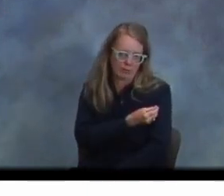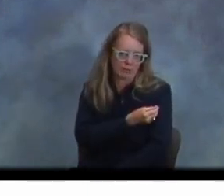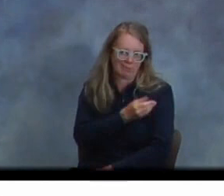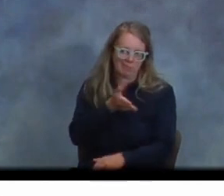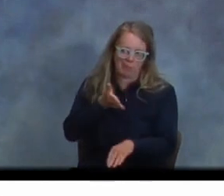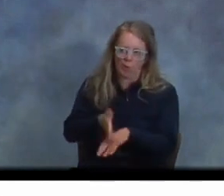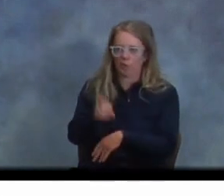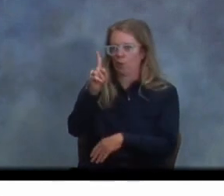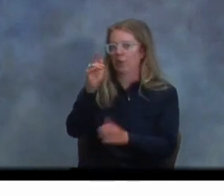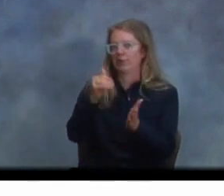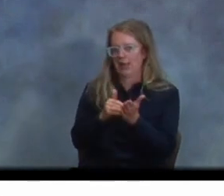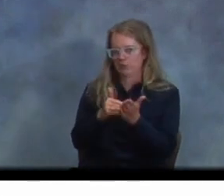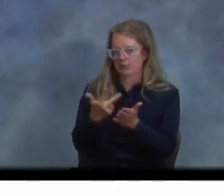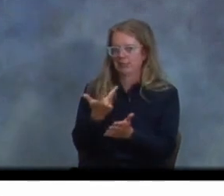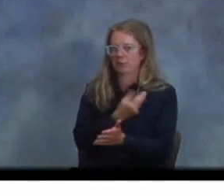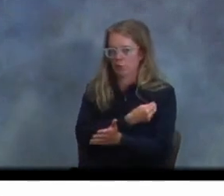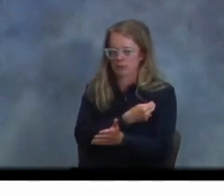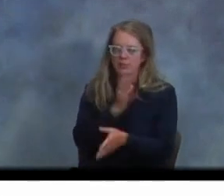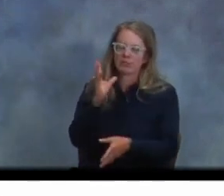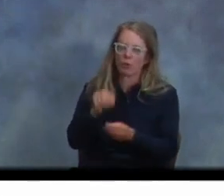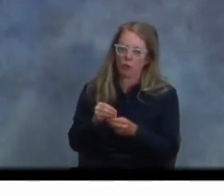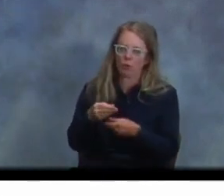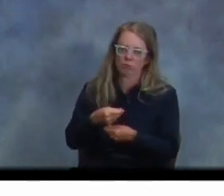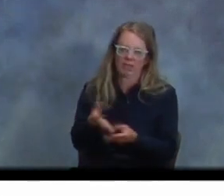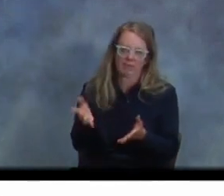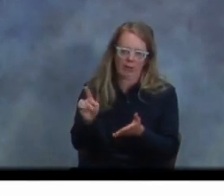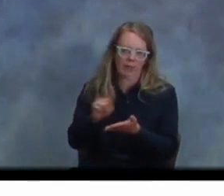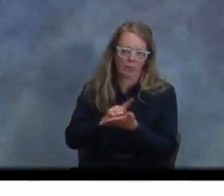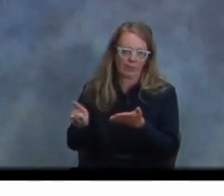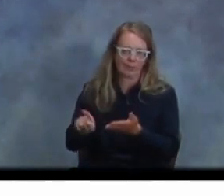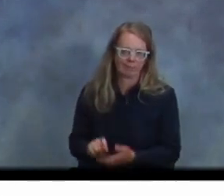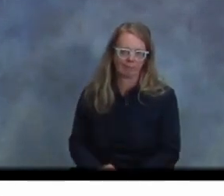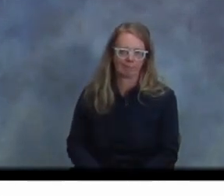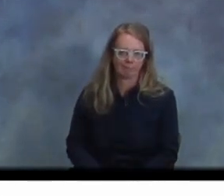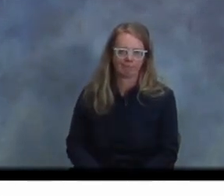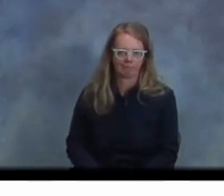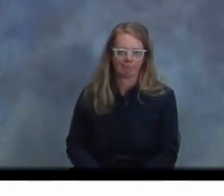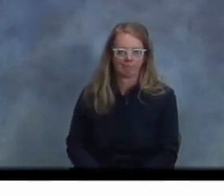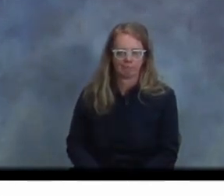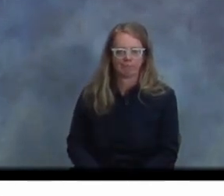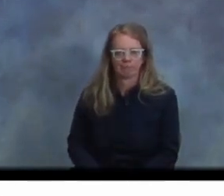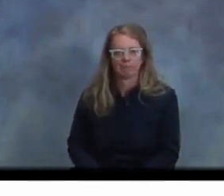1,000 doses given, total doses given that week.